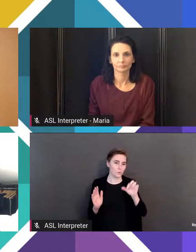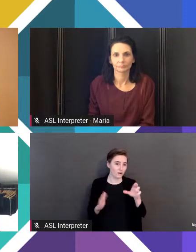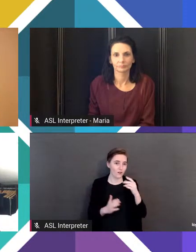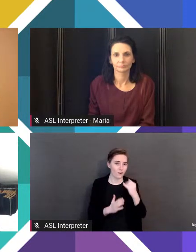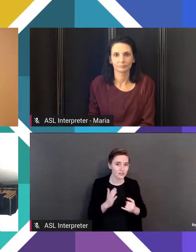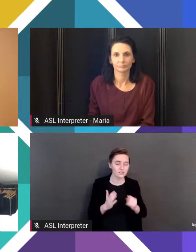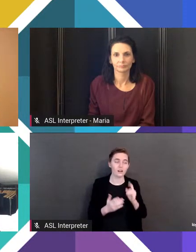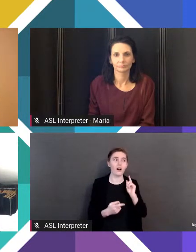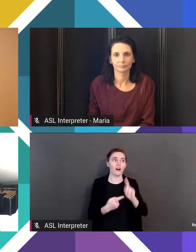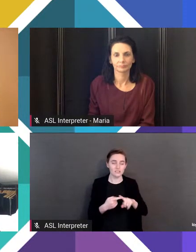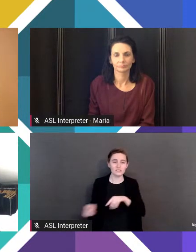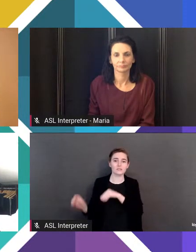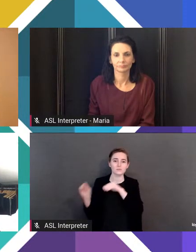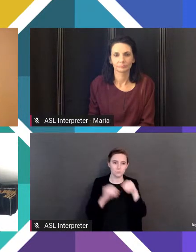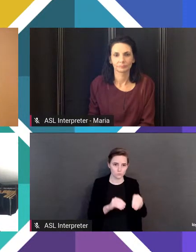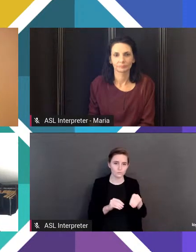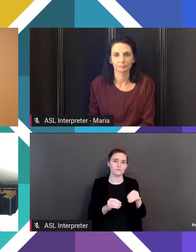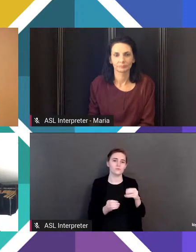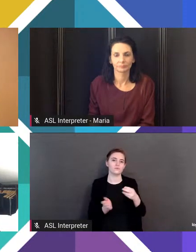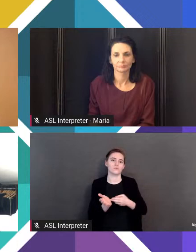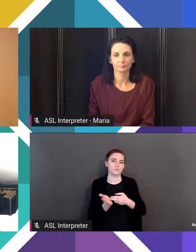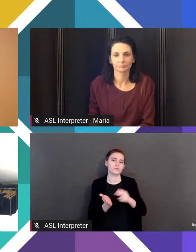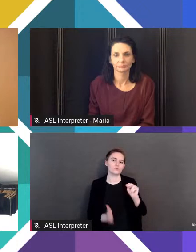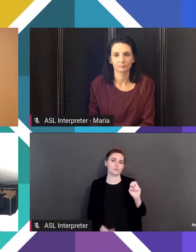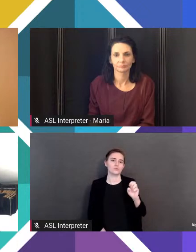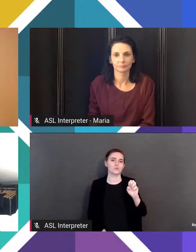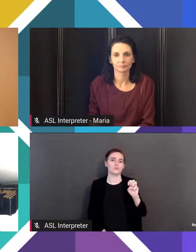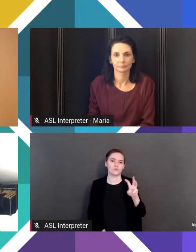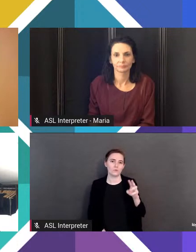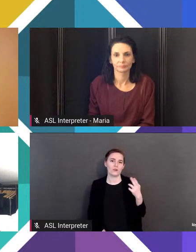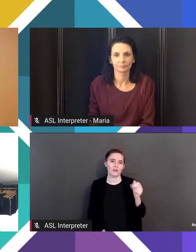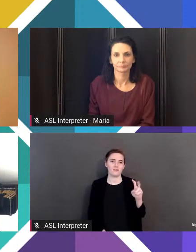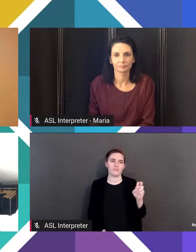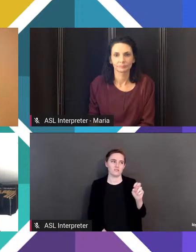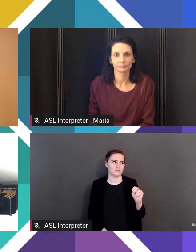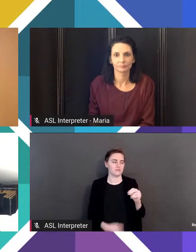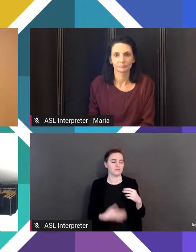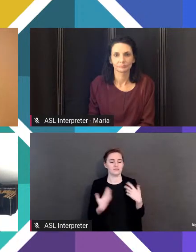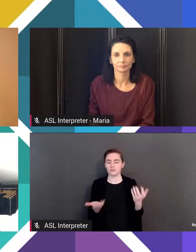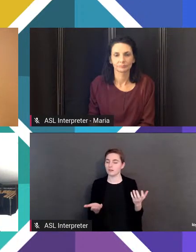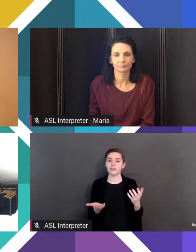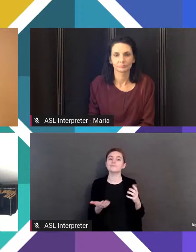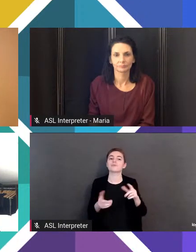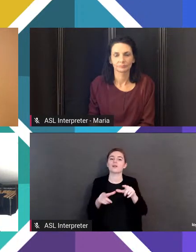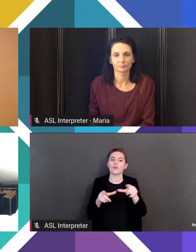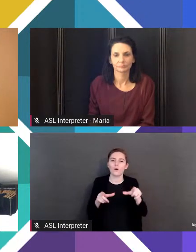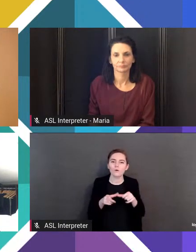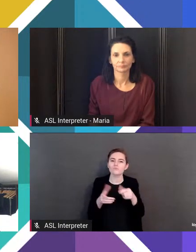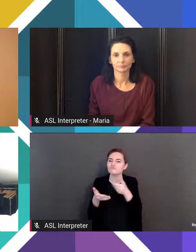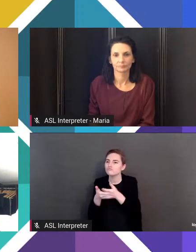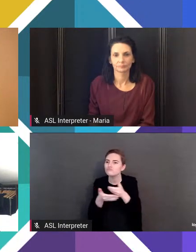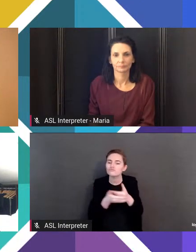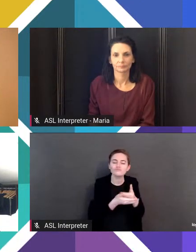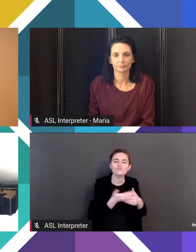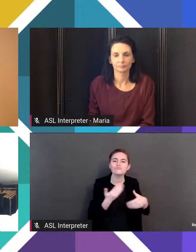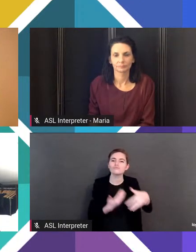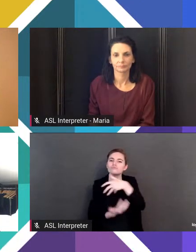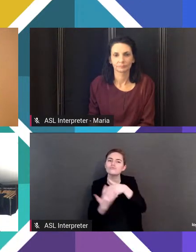like, you know, I think local artists like really just kind of gave me the most representation.